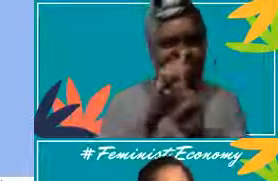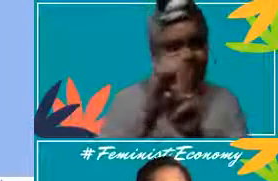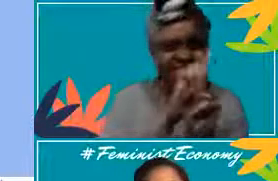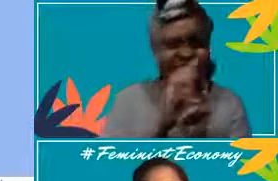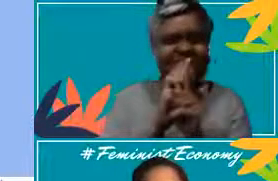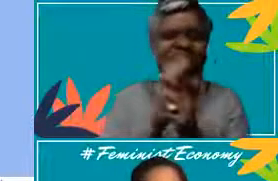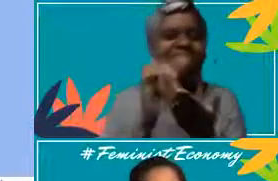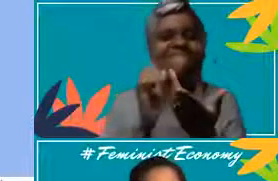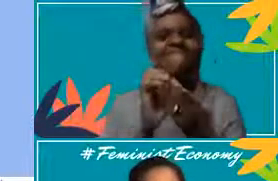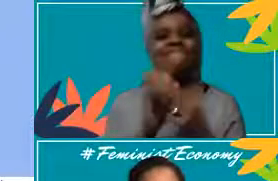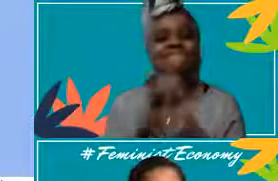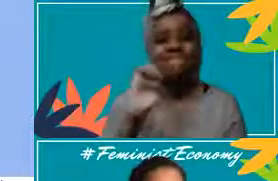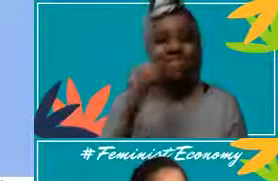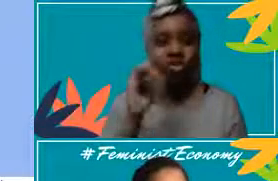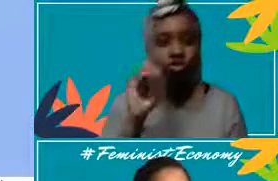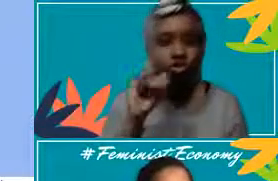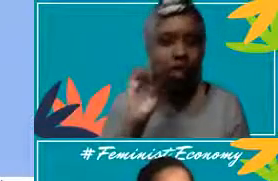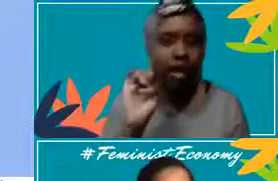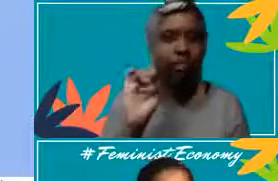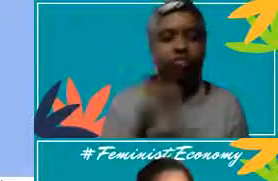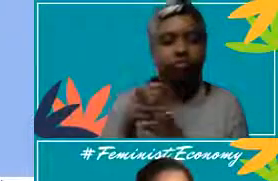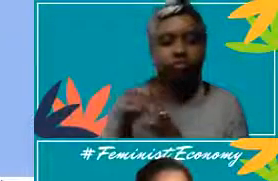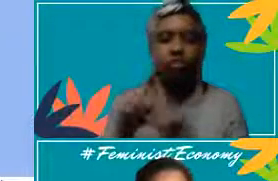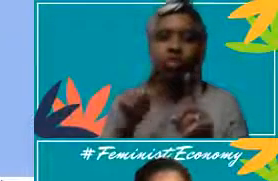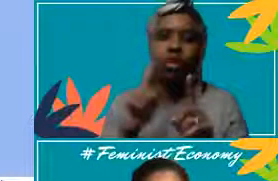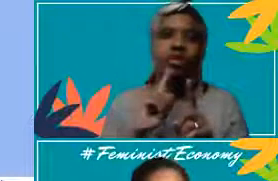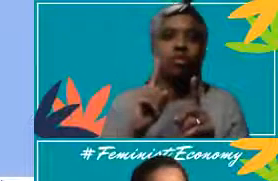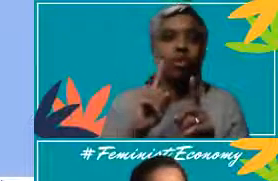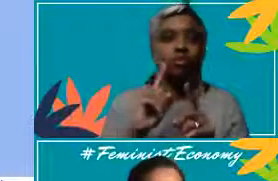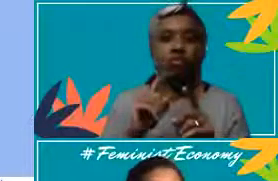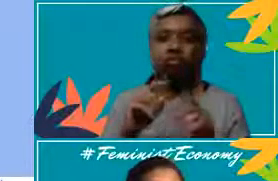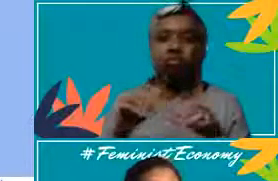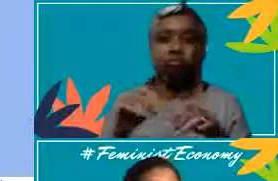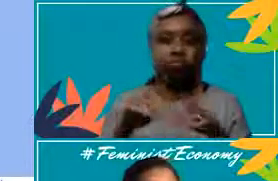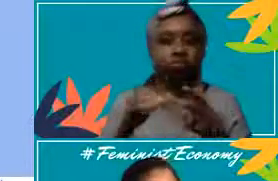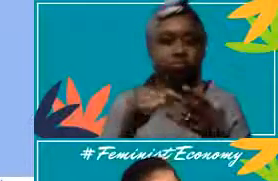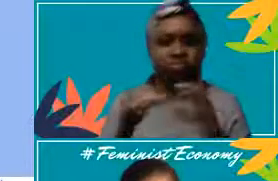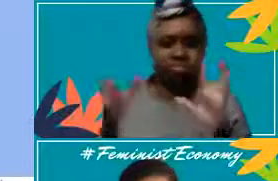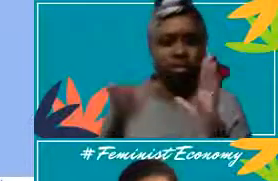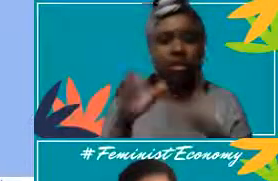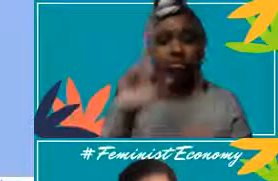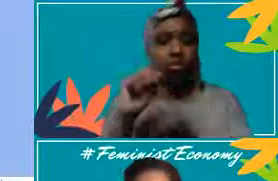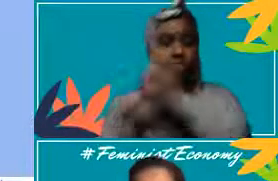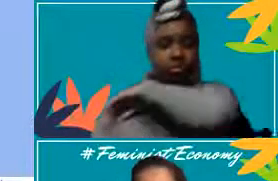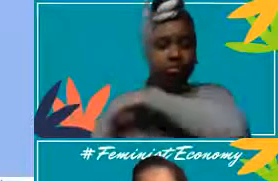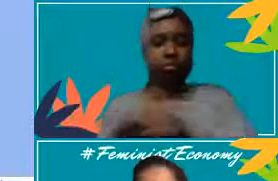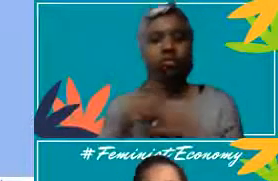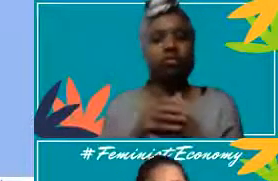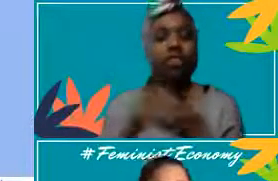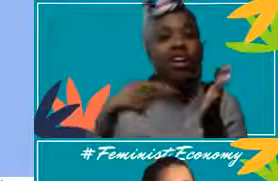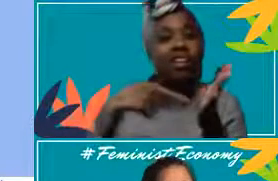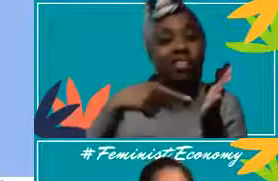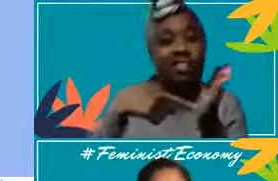want to move toward a feminist economy. So lifting US sanctions, paying our climate debt. So the US